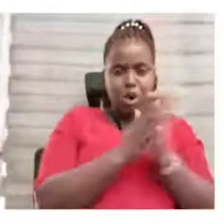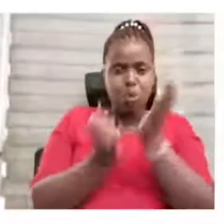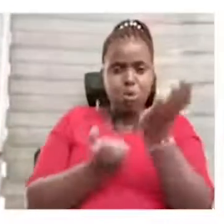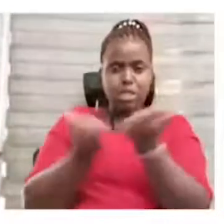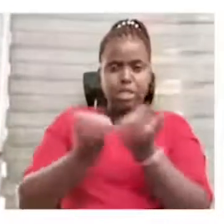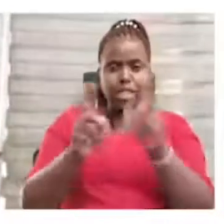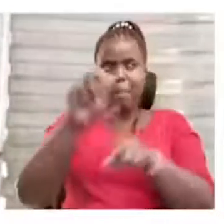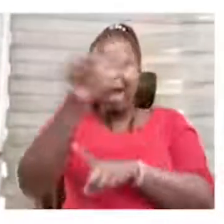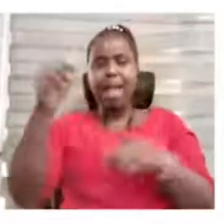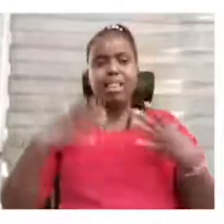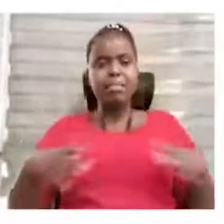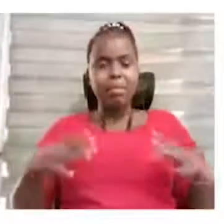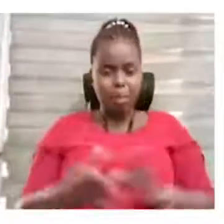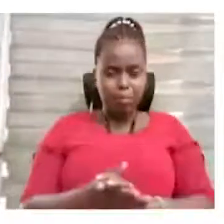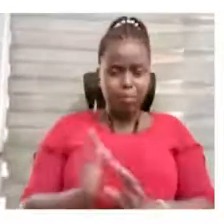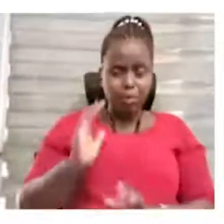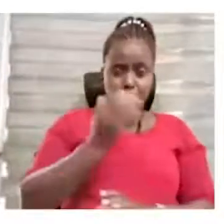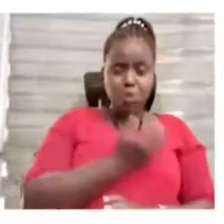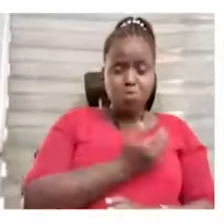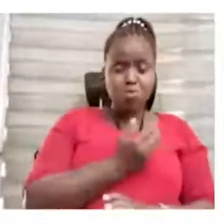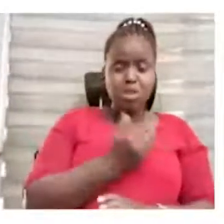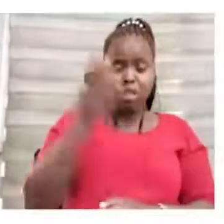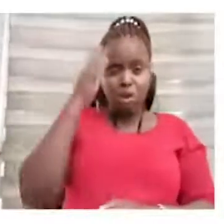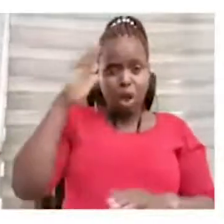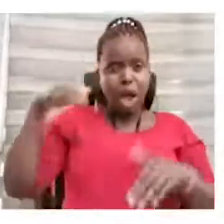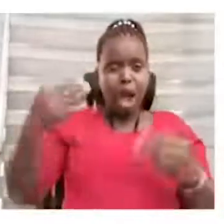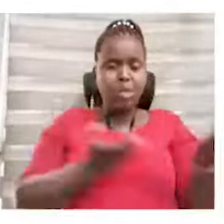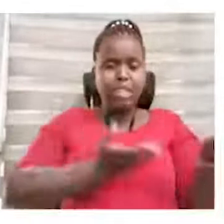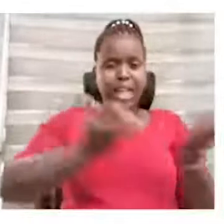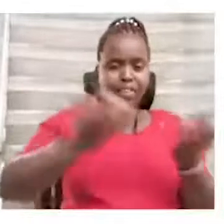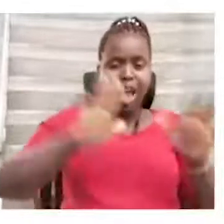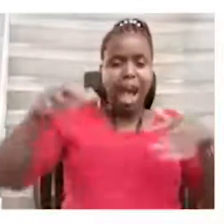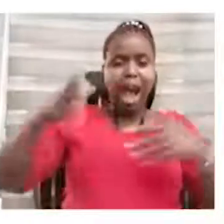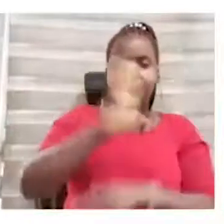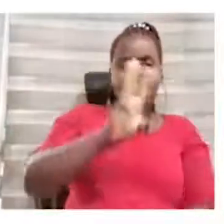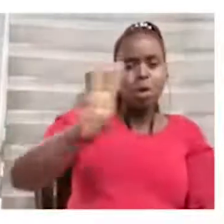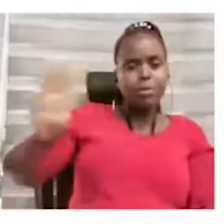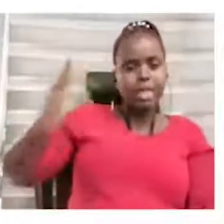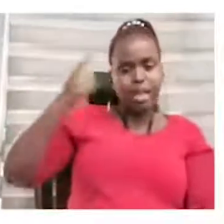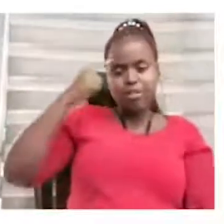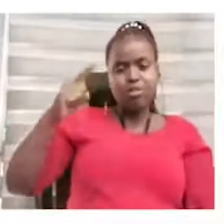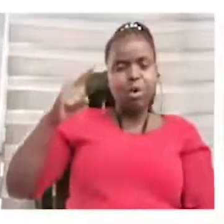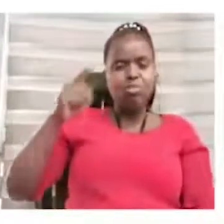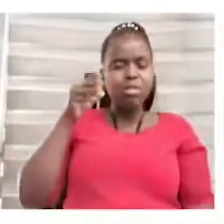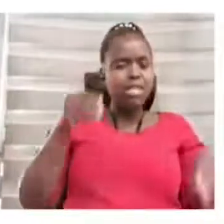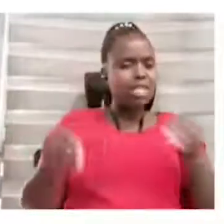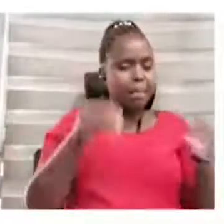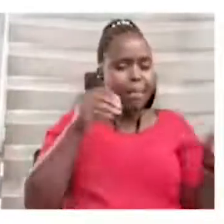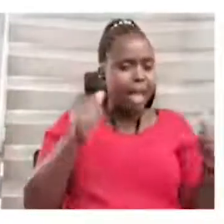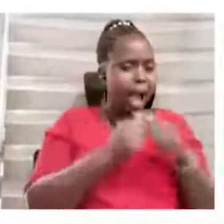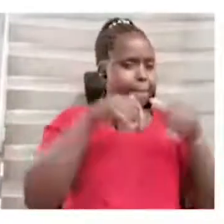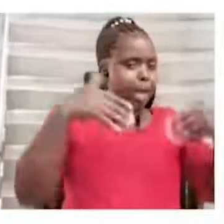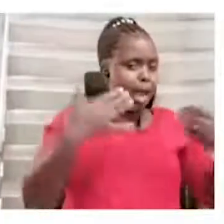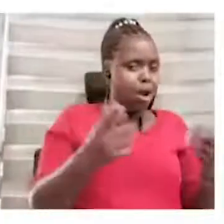people. We design our services, our apps, our website with disability in mind, and we partner with